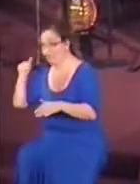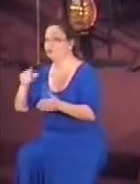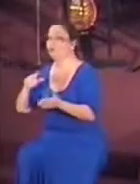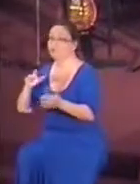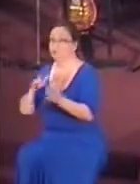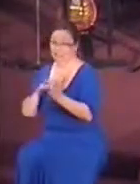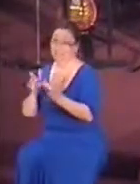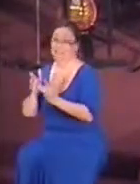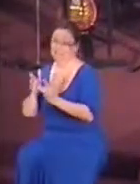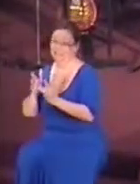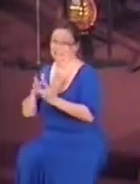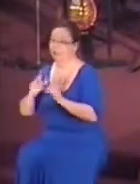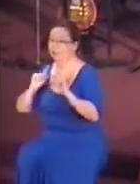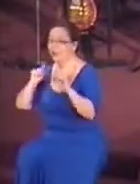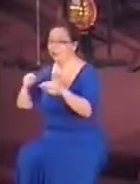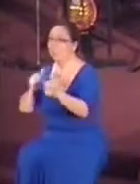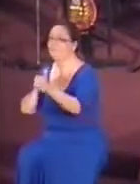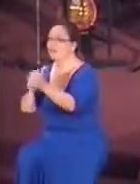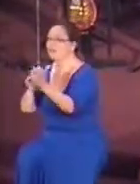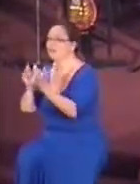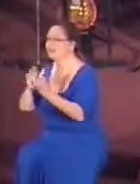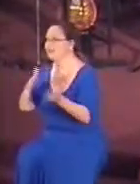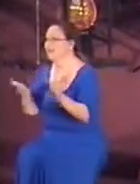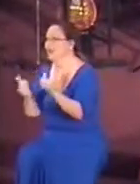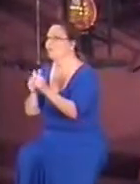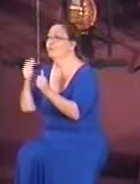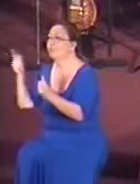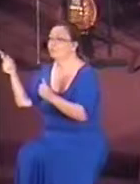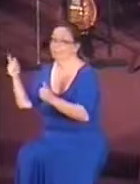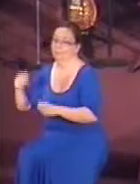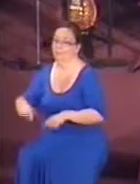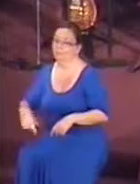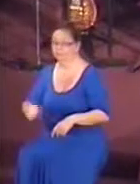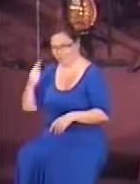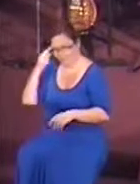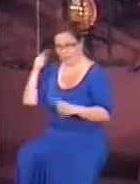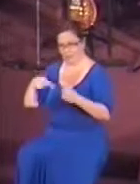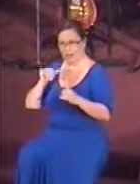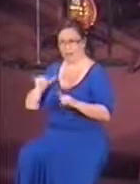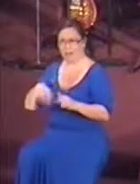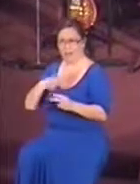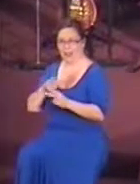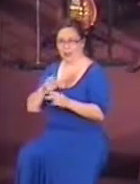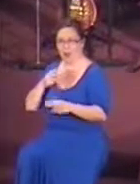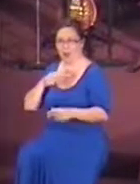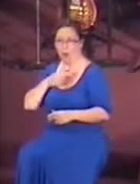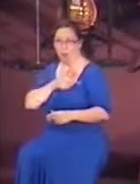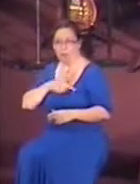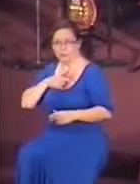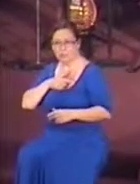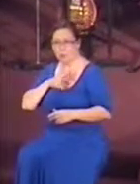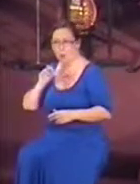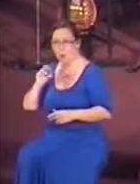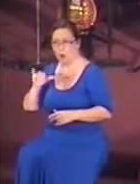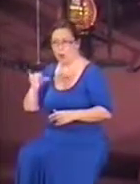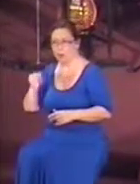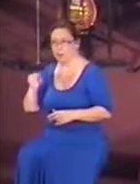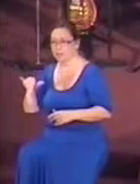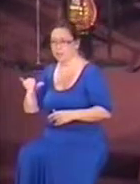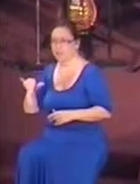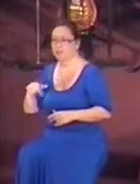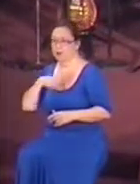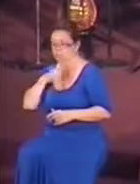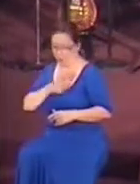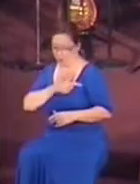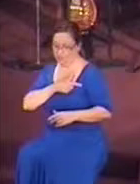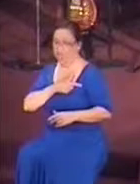the other disciples, he says, "Let's go follow Jesus and die with him." I mean, think about having that type of loyalty and faith in the messiahship.